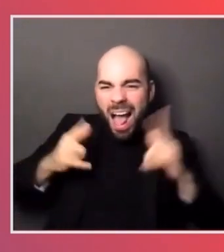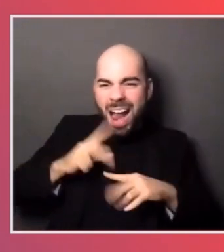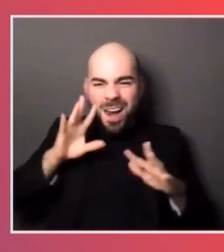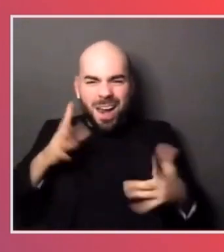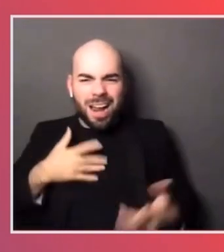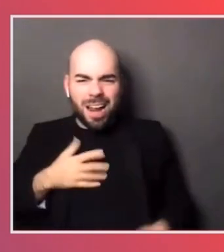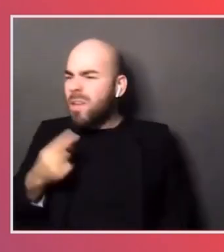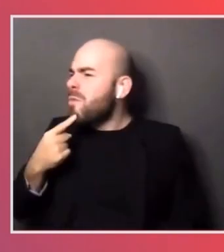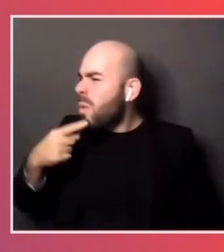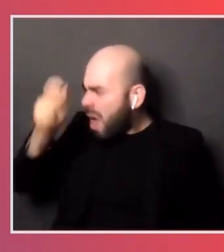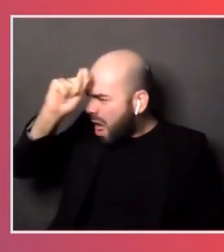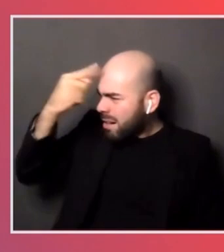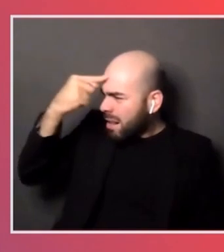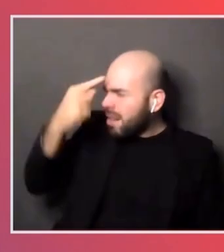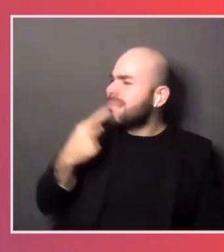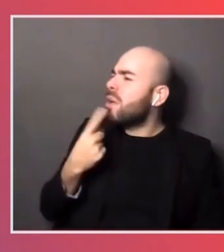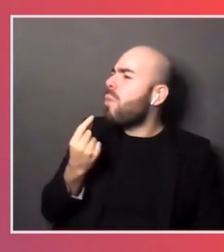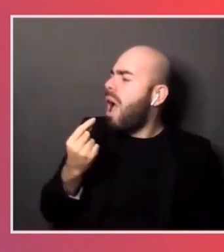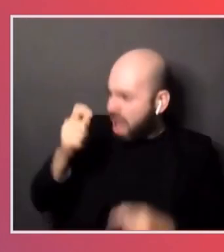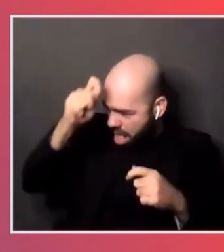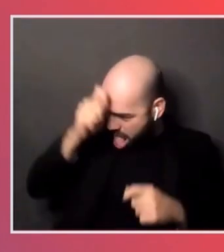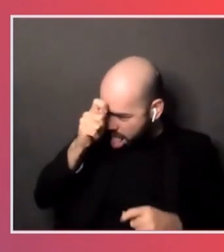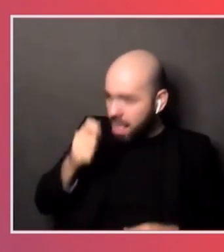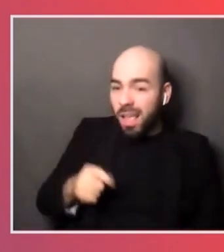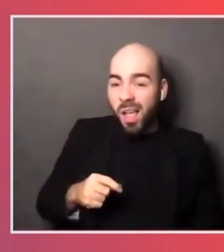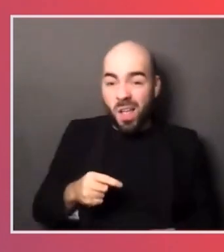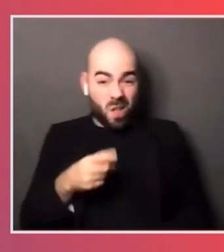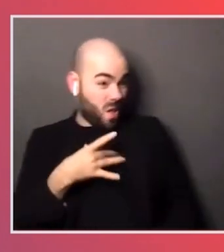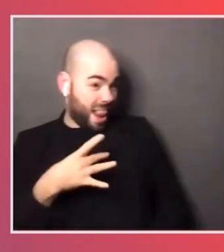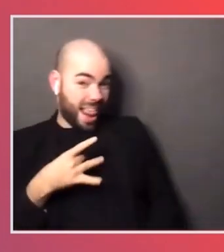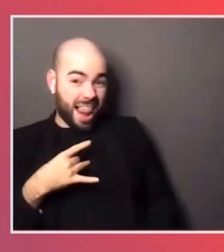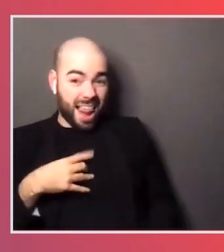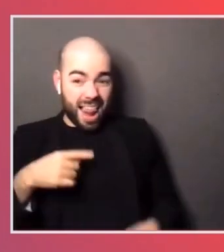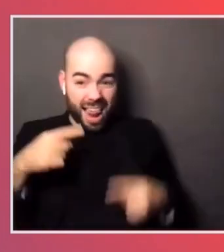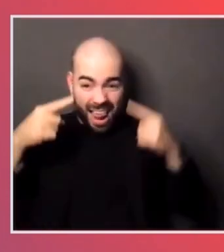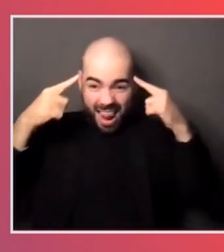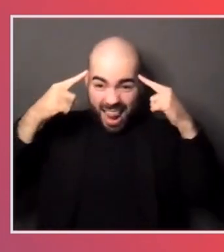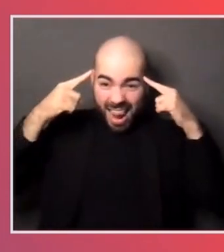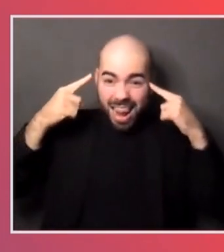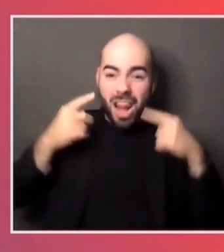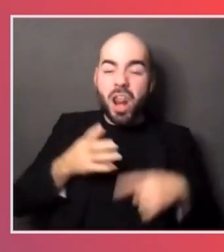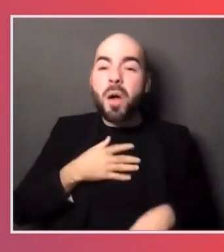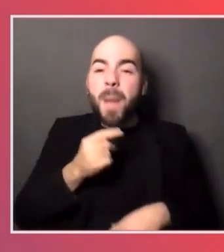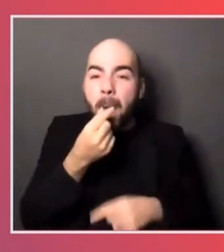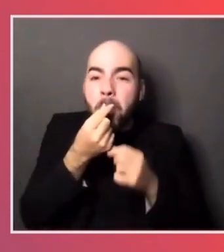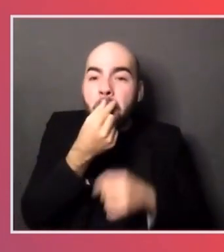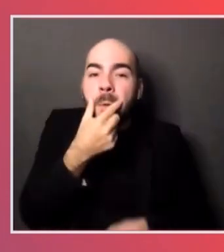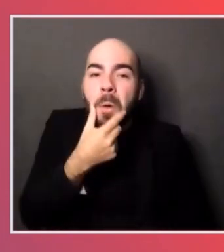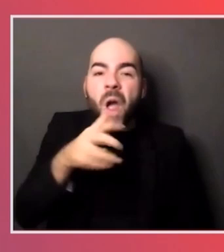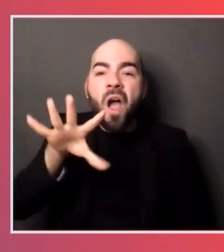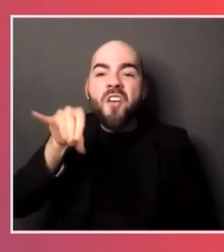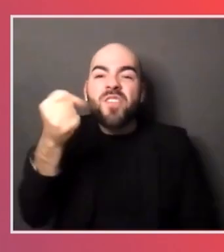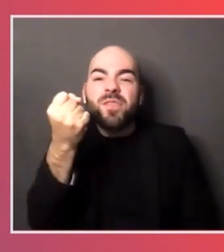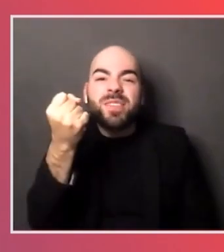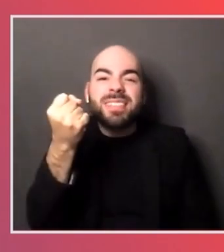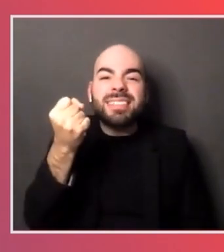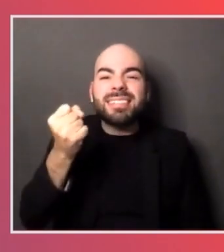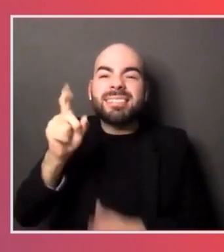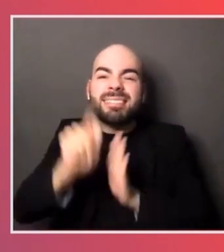like the little 50s joint I got working? Thank you. Look at that stash, buddy. Looking good. Yes, bro.